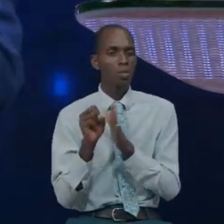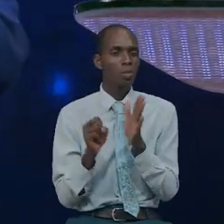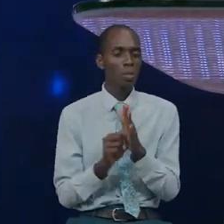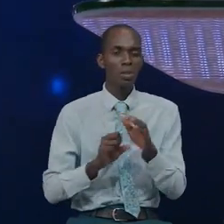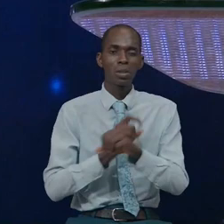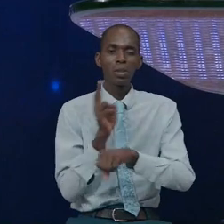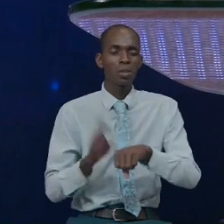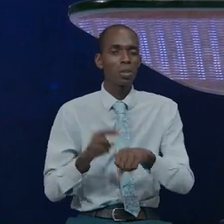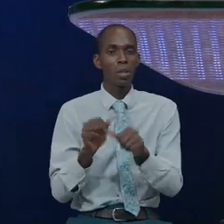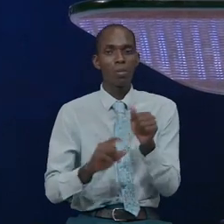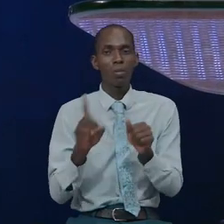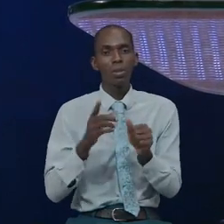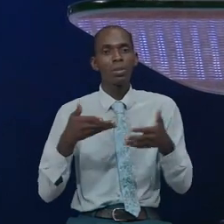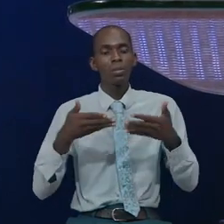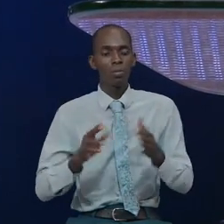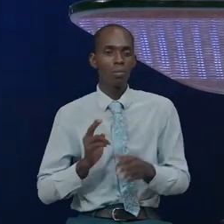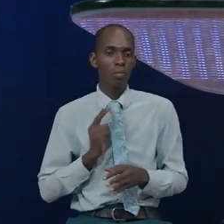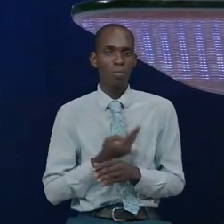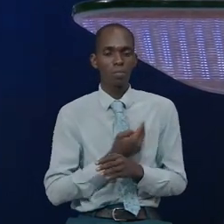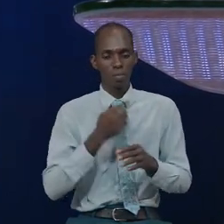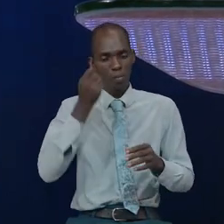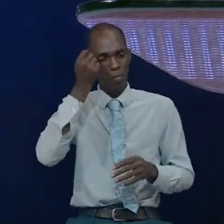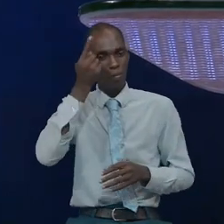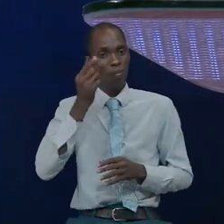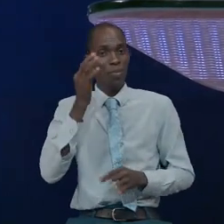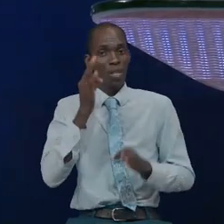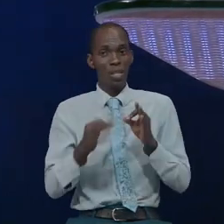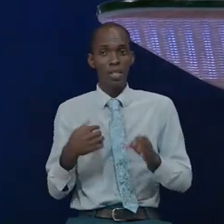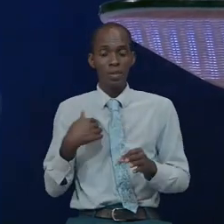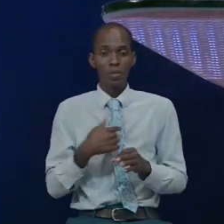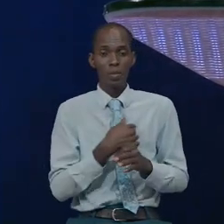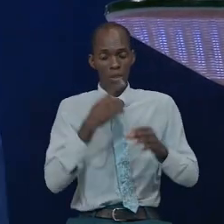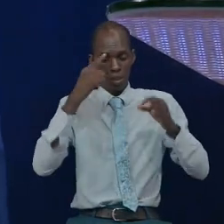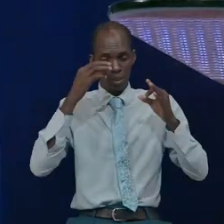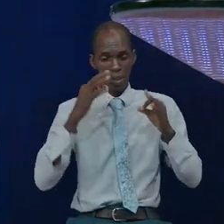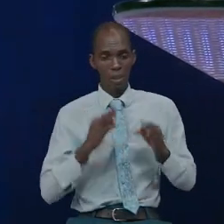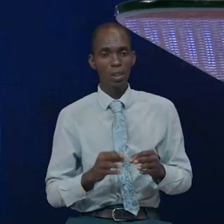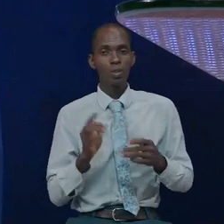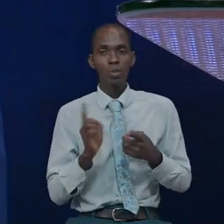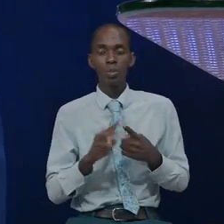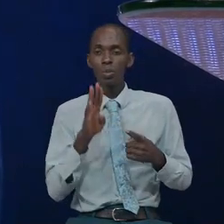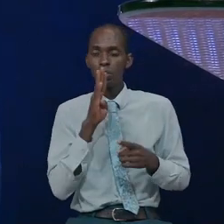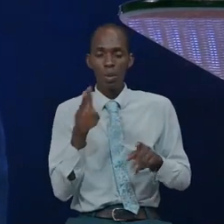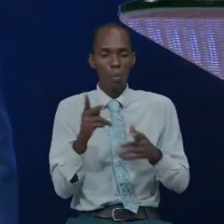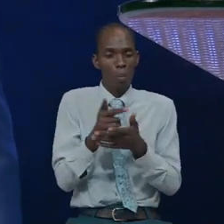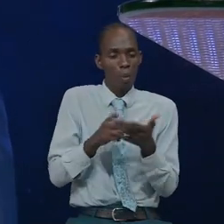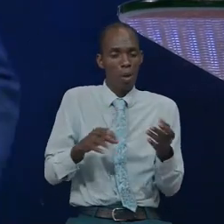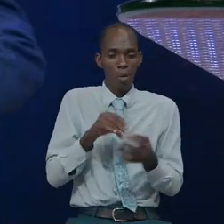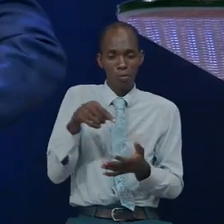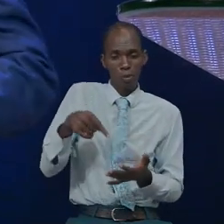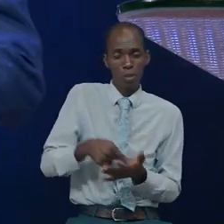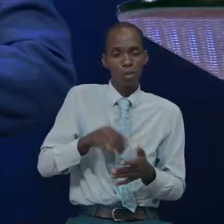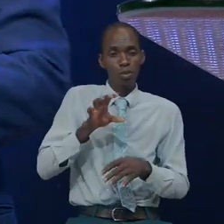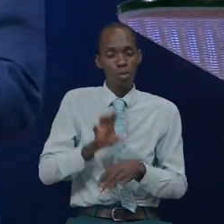us understand, if we have decided to join and to be part of the Deeper Life Bible